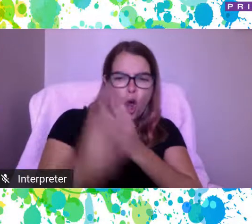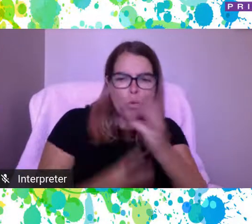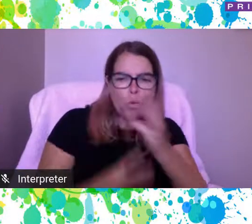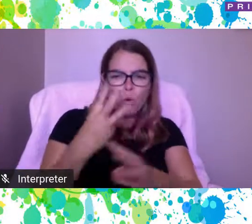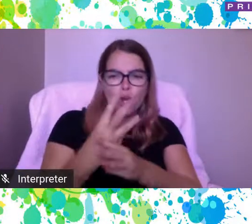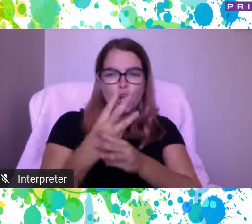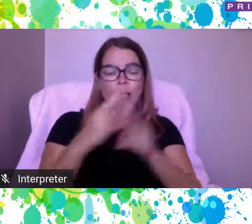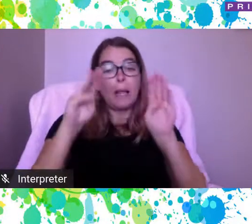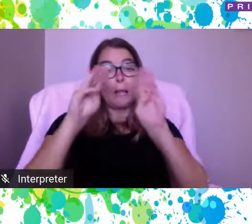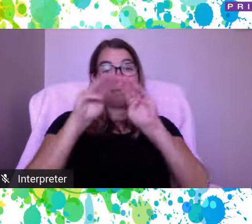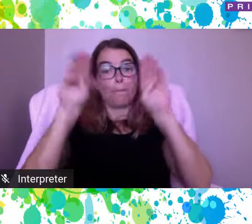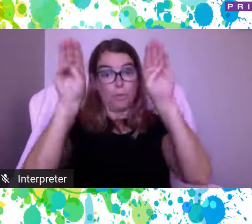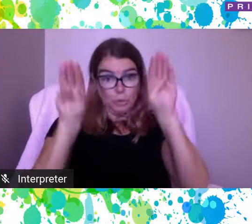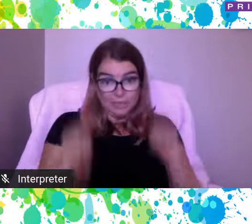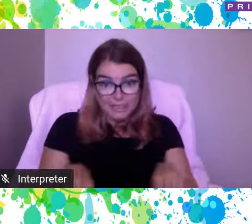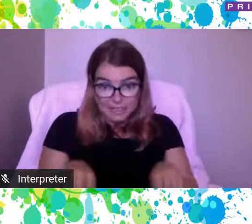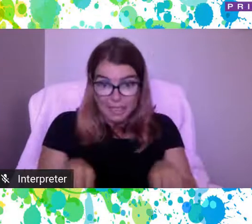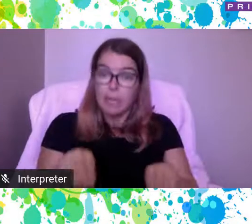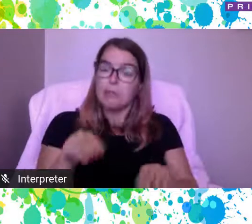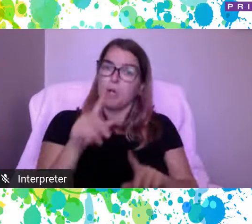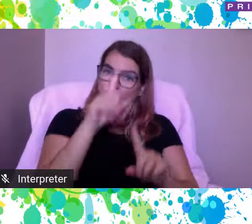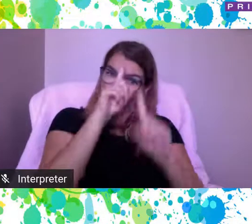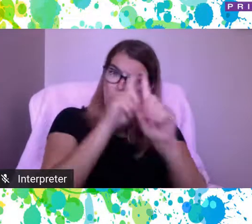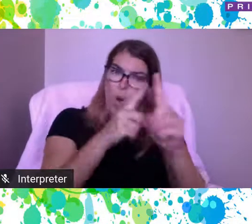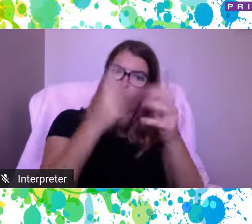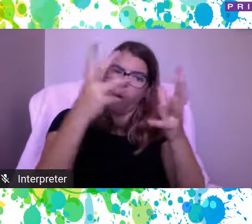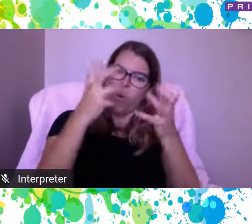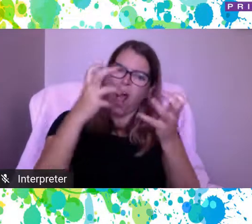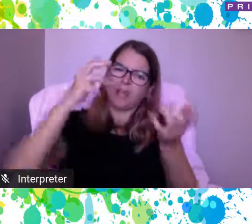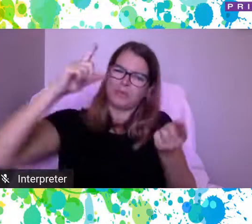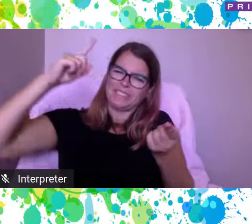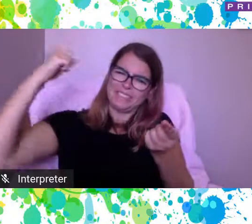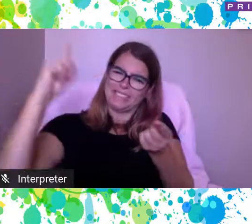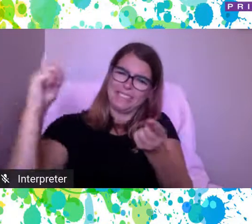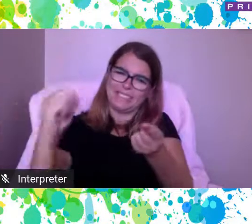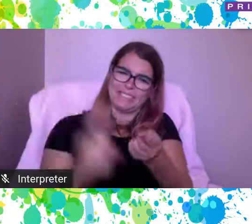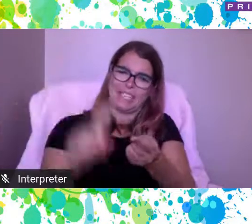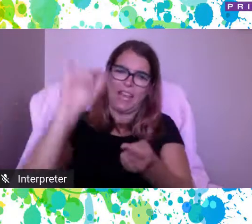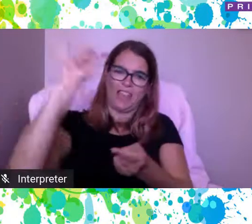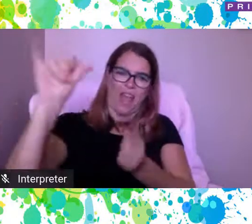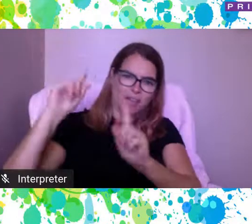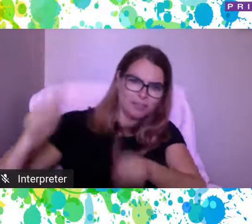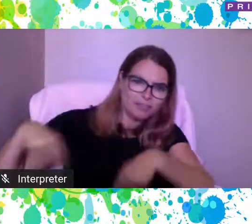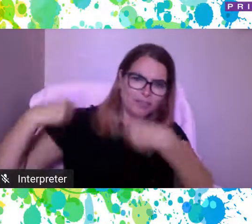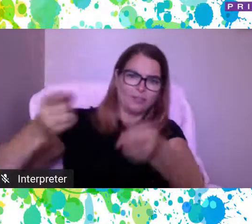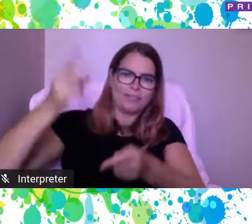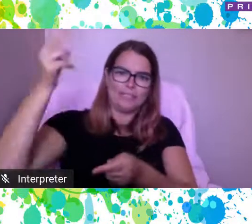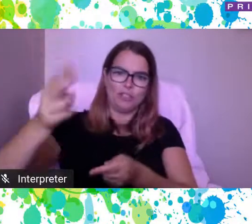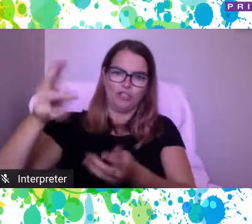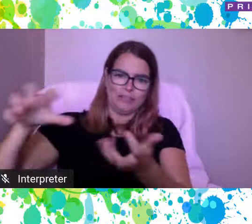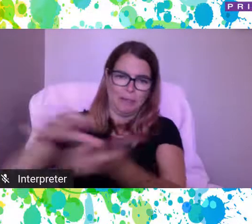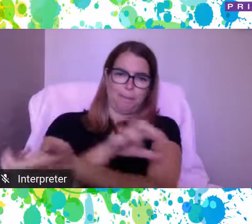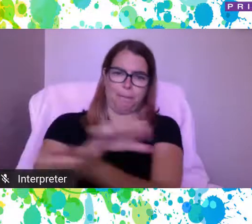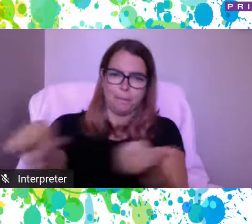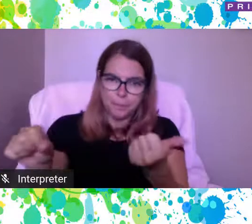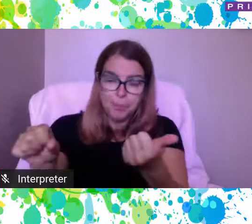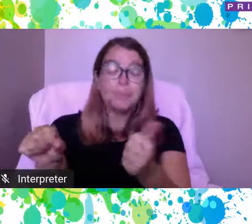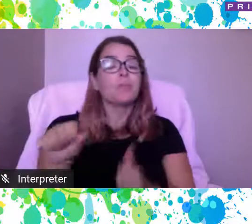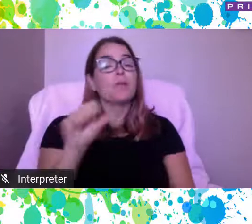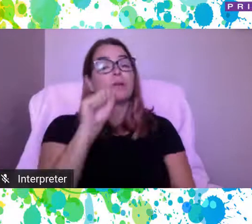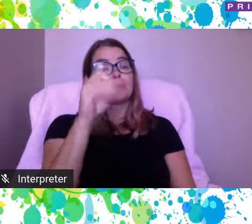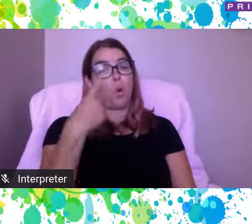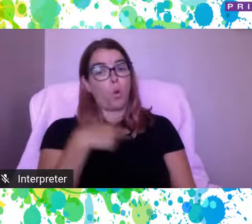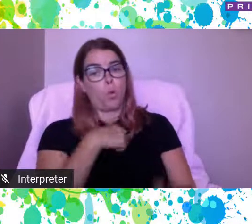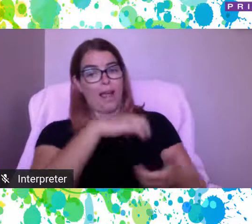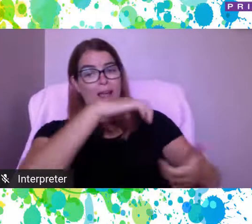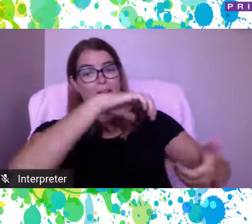undo that damage. And so we have worked with our folks at the museum to